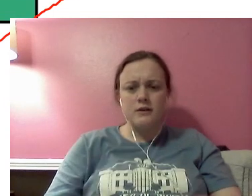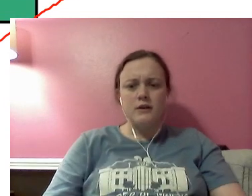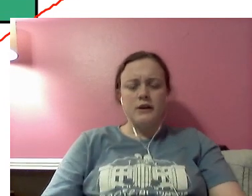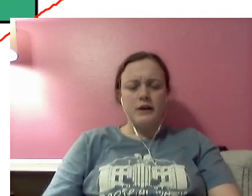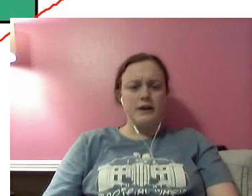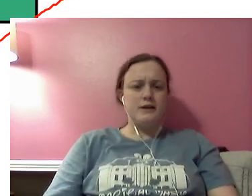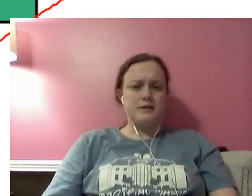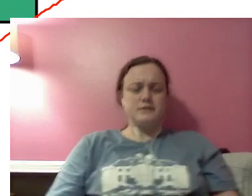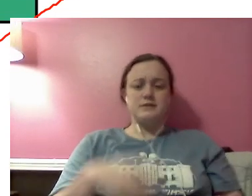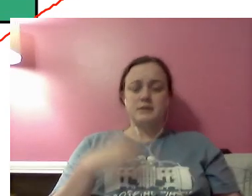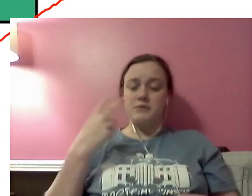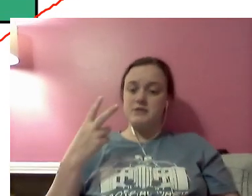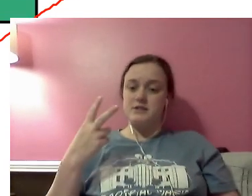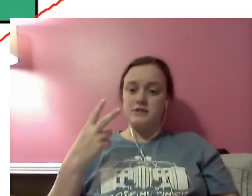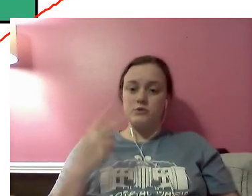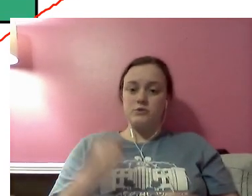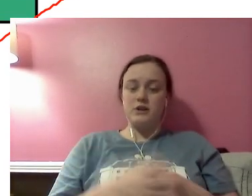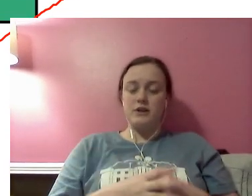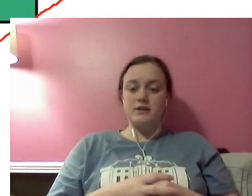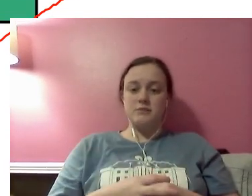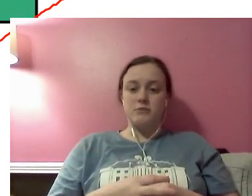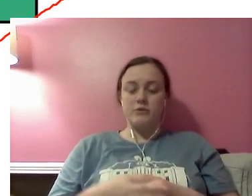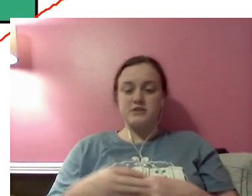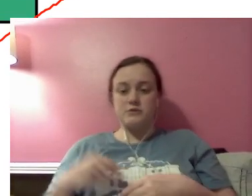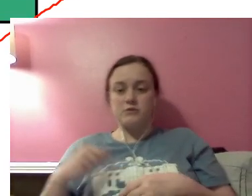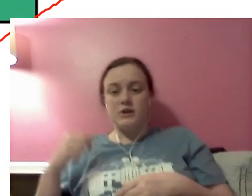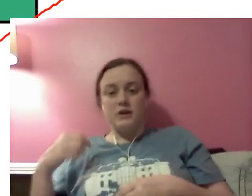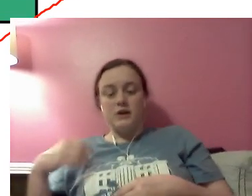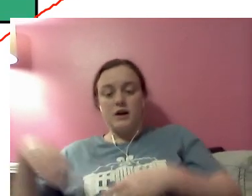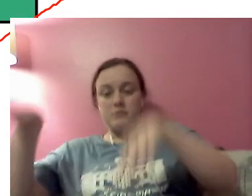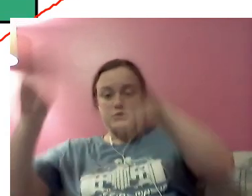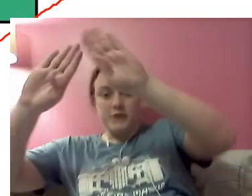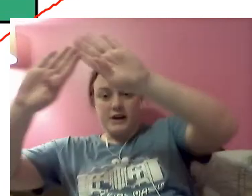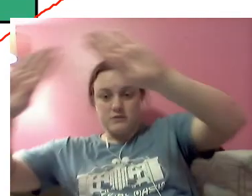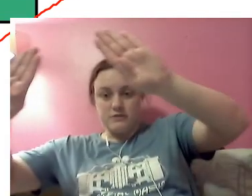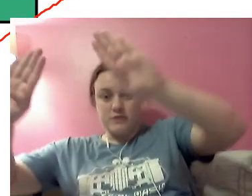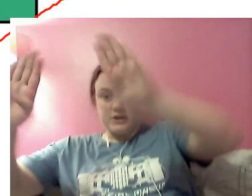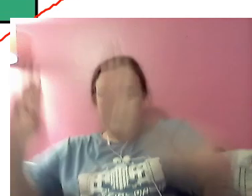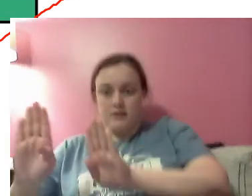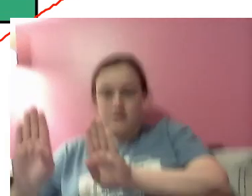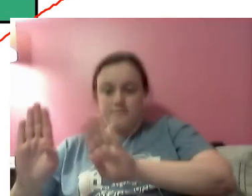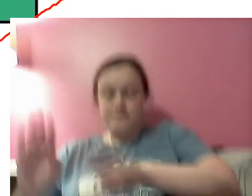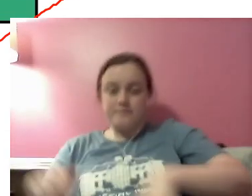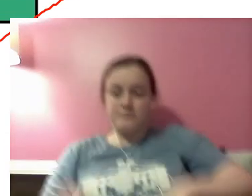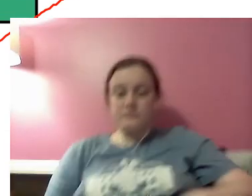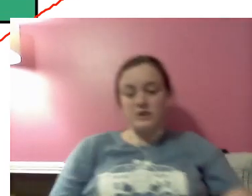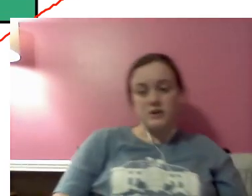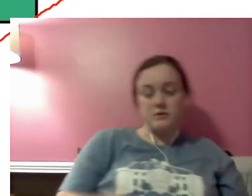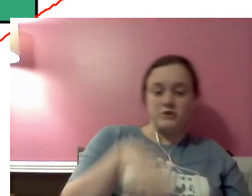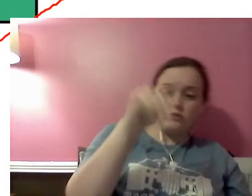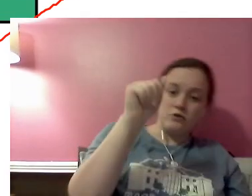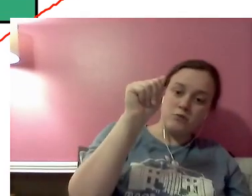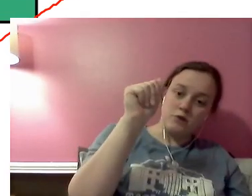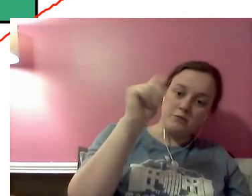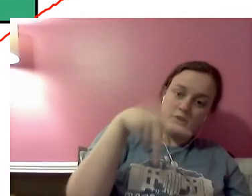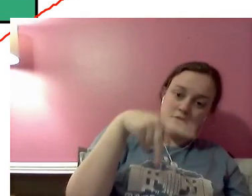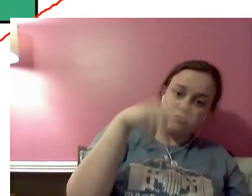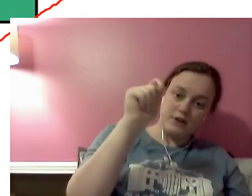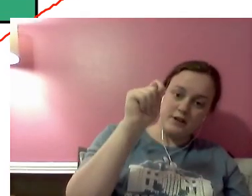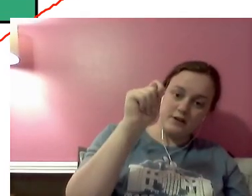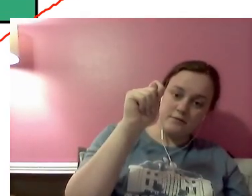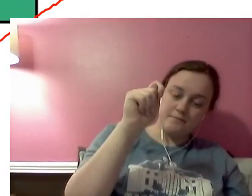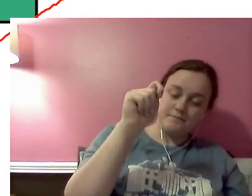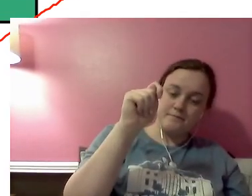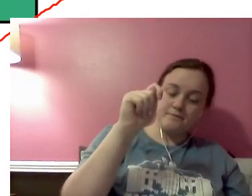question. And since I'm listing two things, I'm going to do house over here, and then I'm going to do apartment